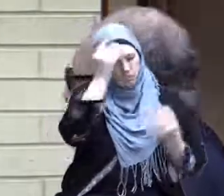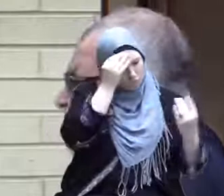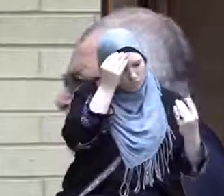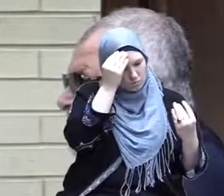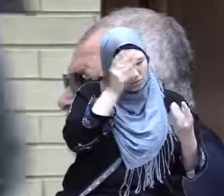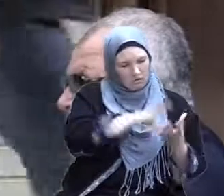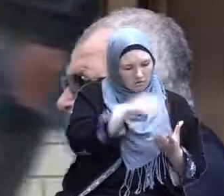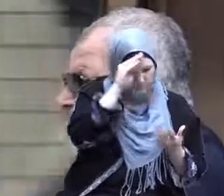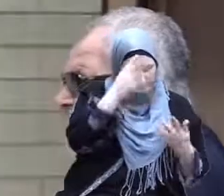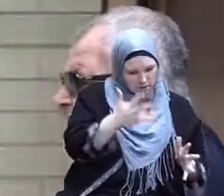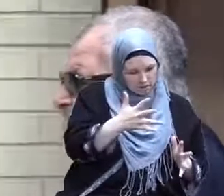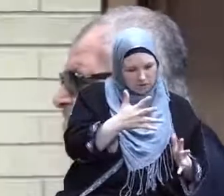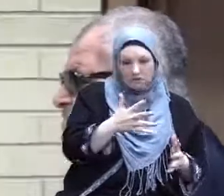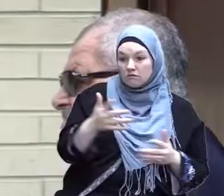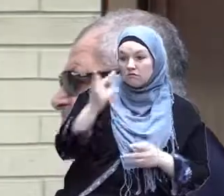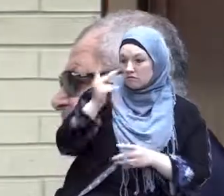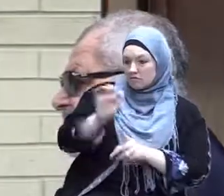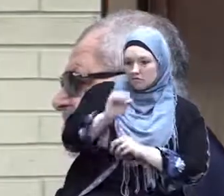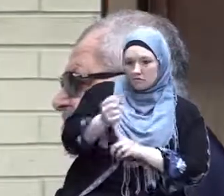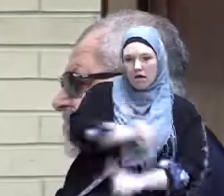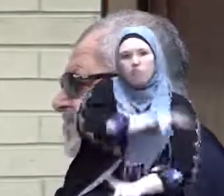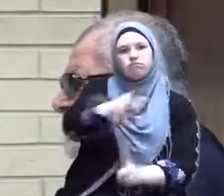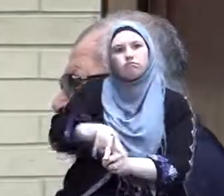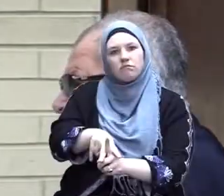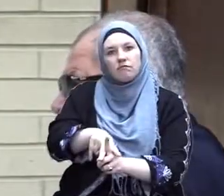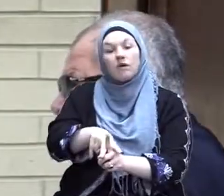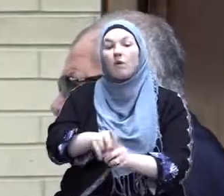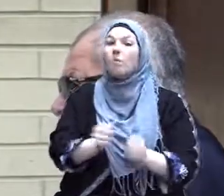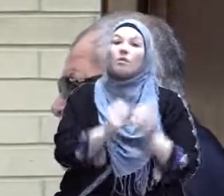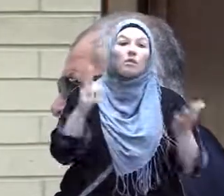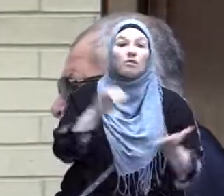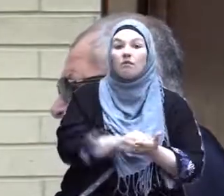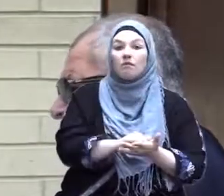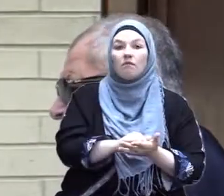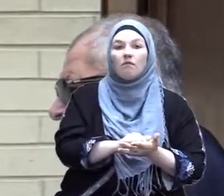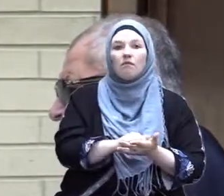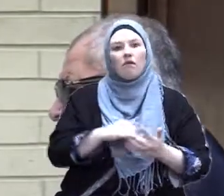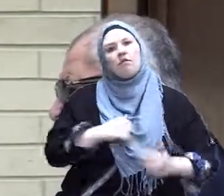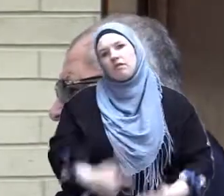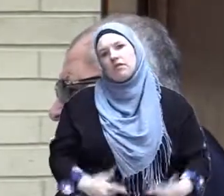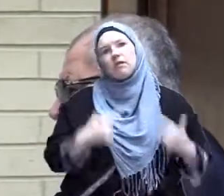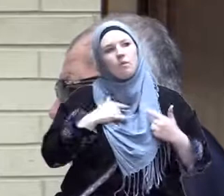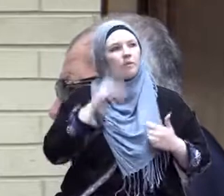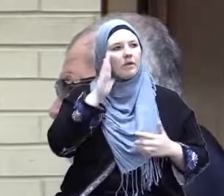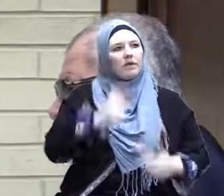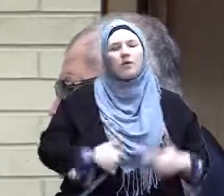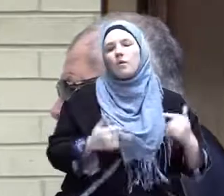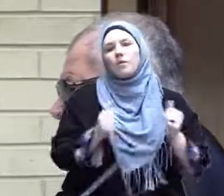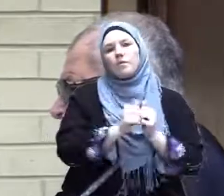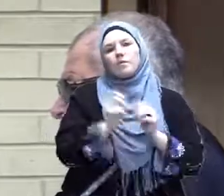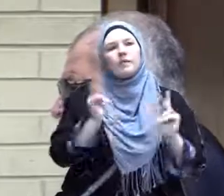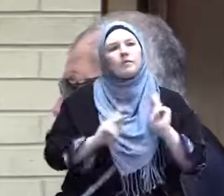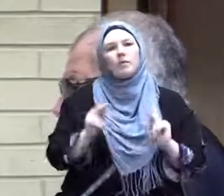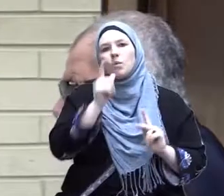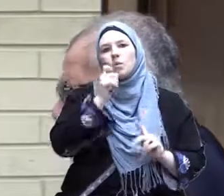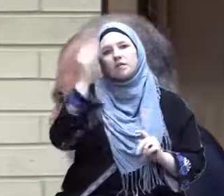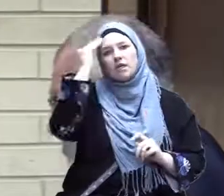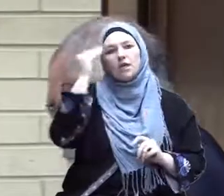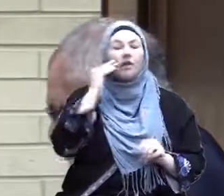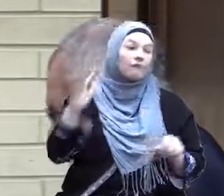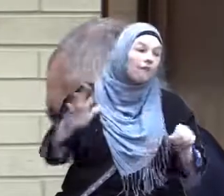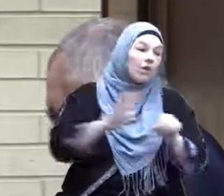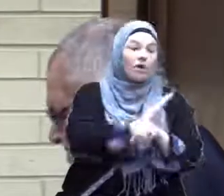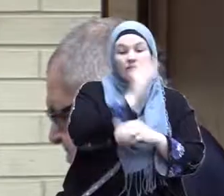you learn from what you read. Otherwise, our life will be a life of people whose head is full